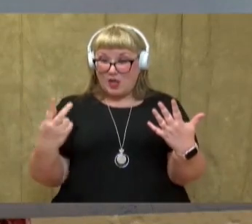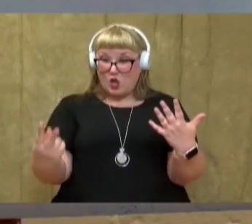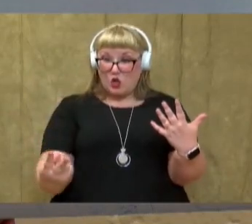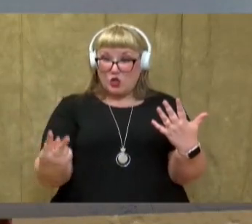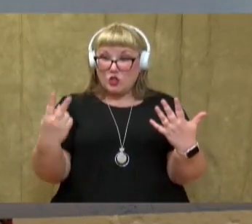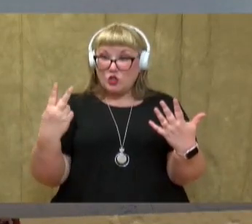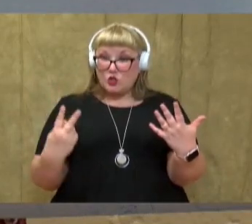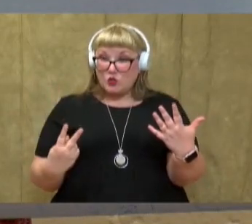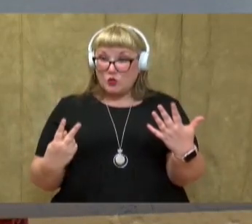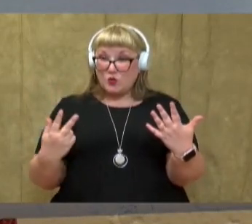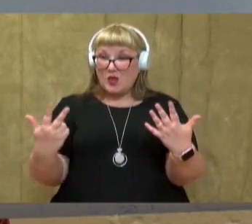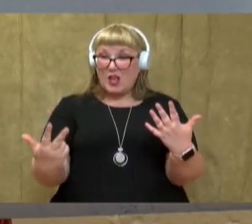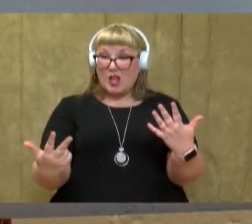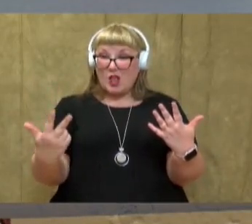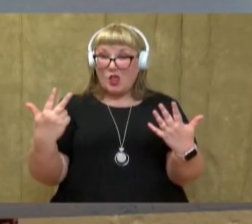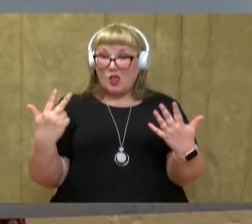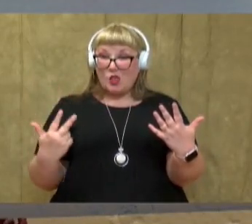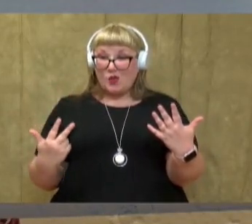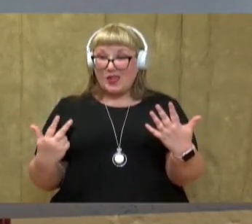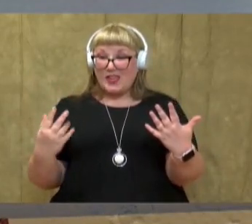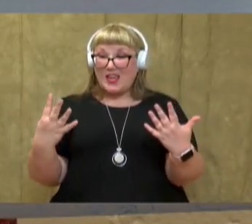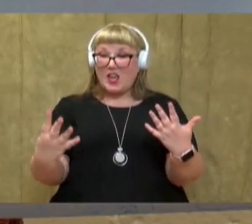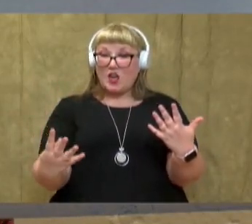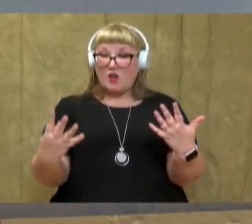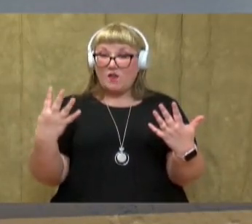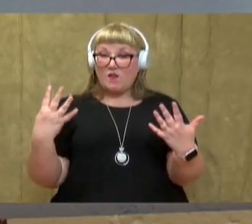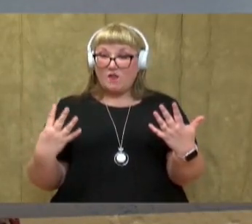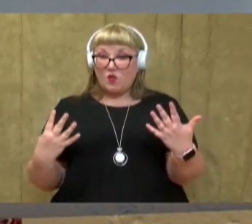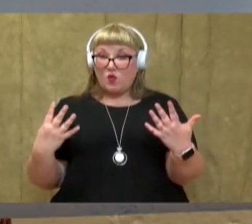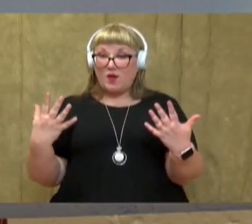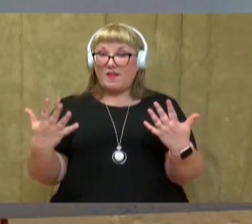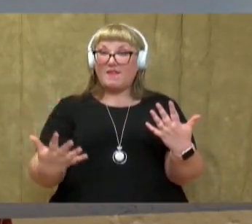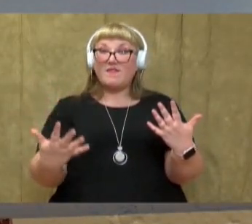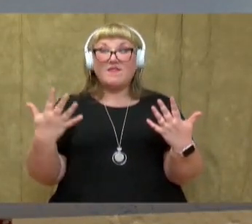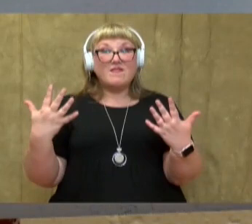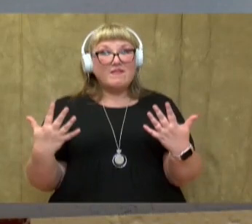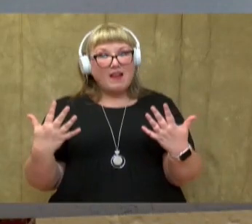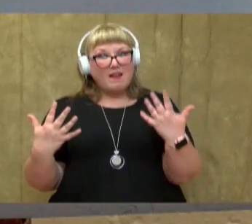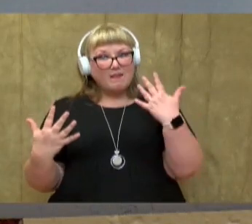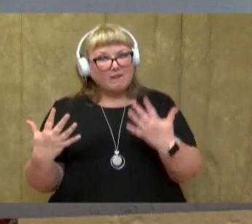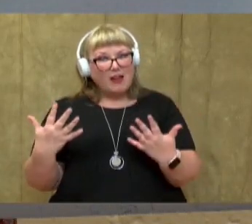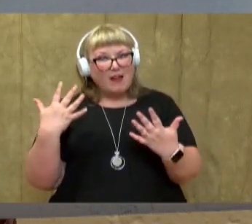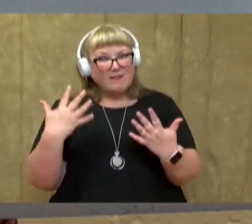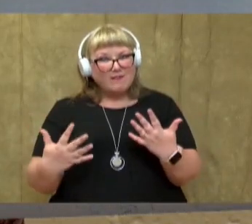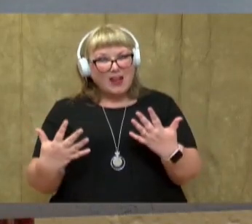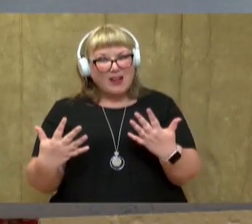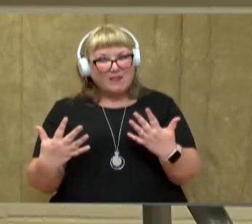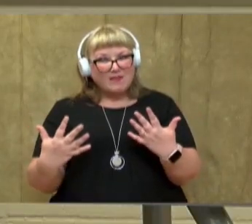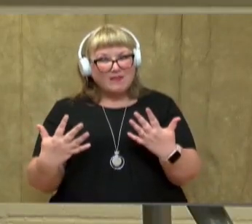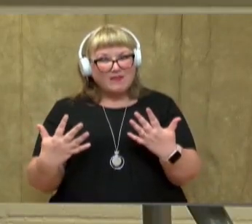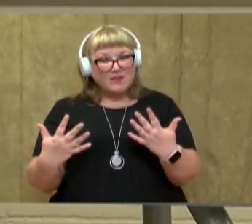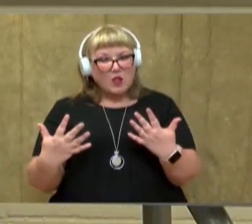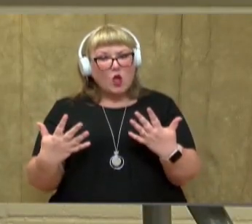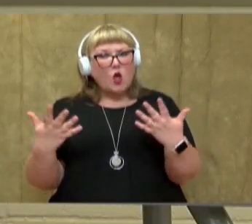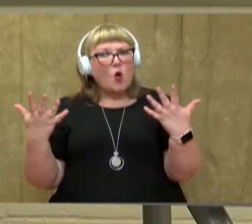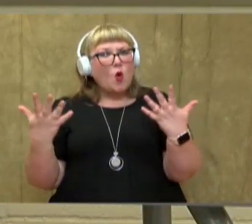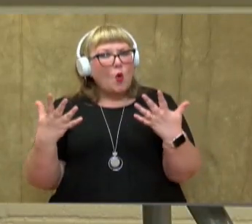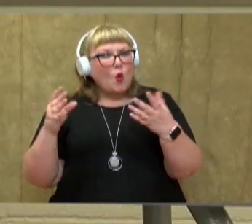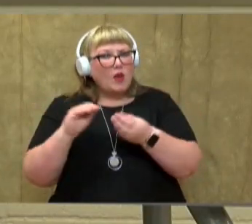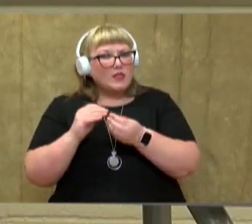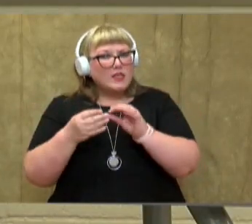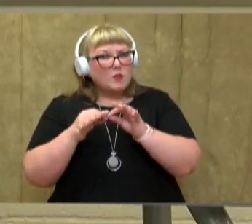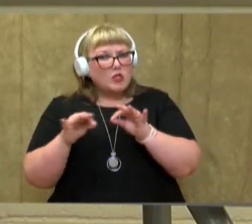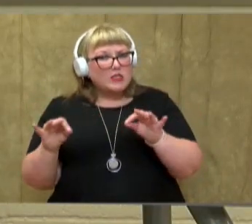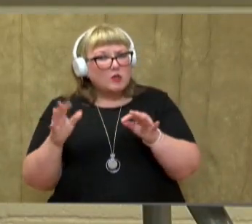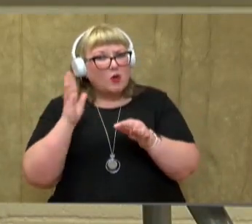One, two, three, four, five. Great job. So what is our number sentence